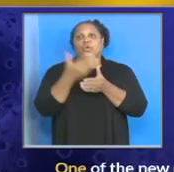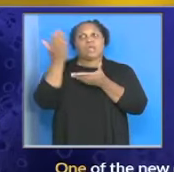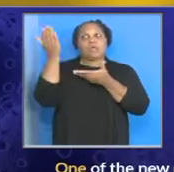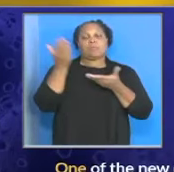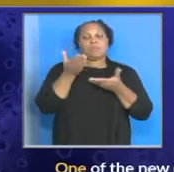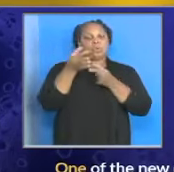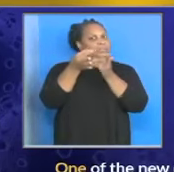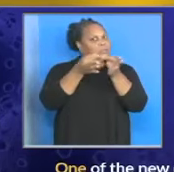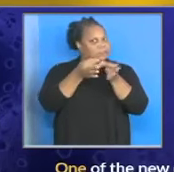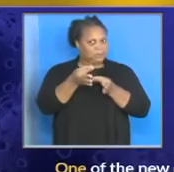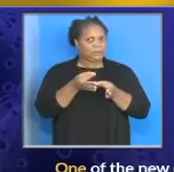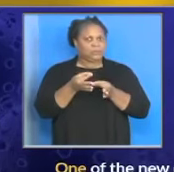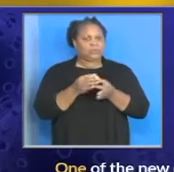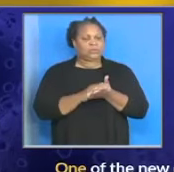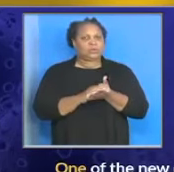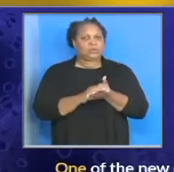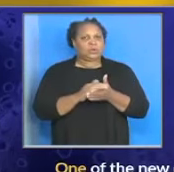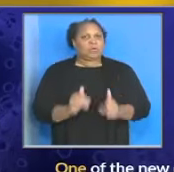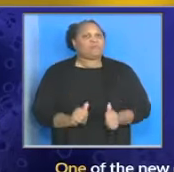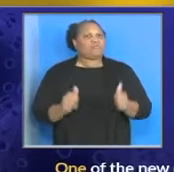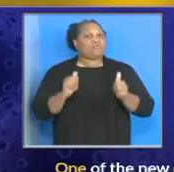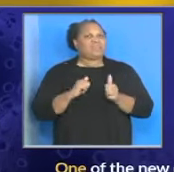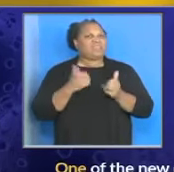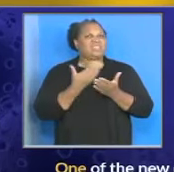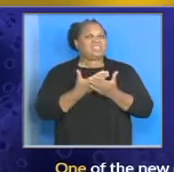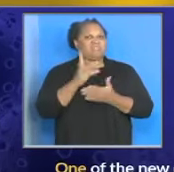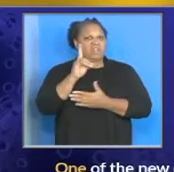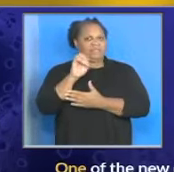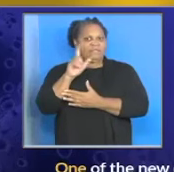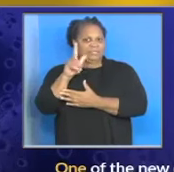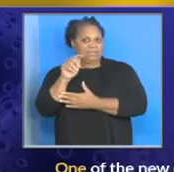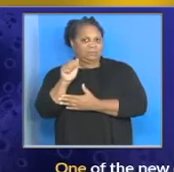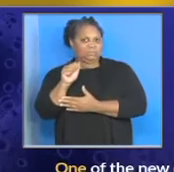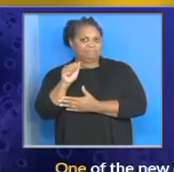the details as follows. One resident who arrived on